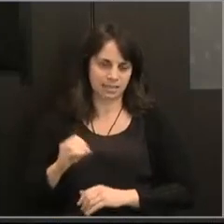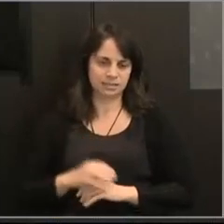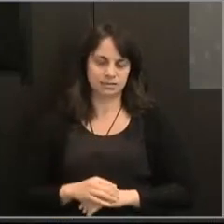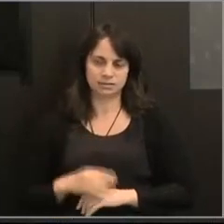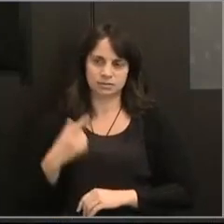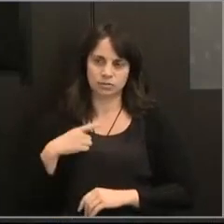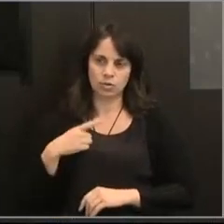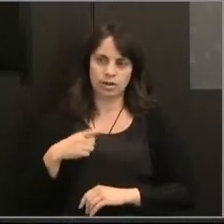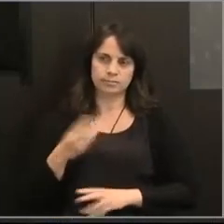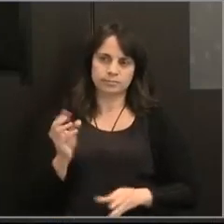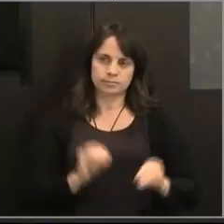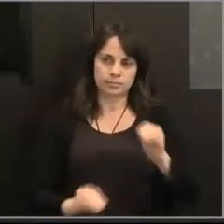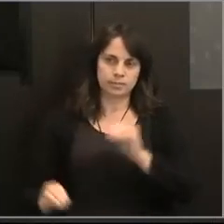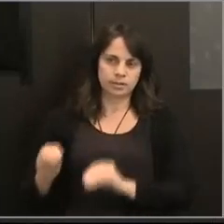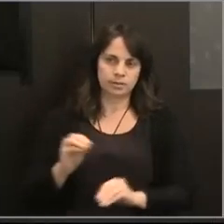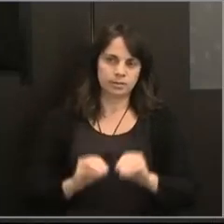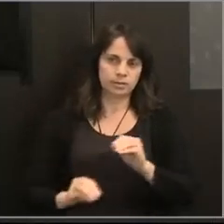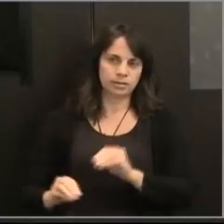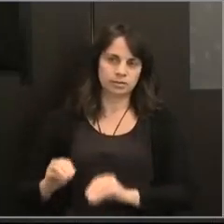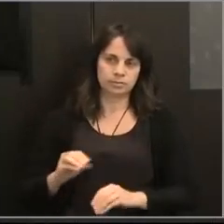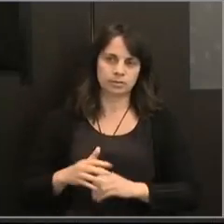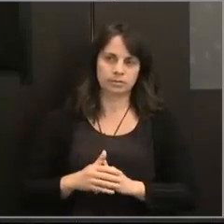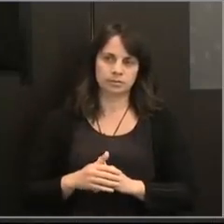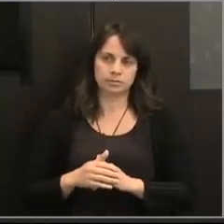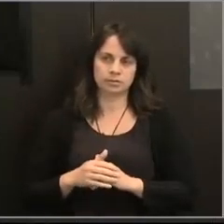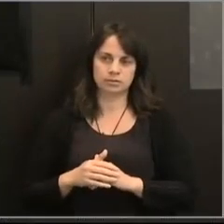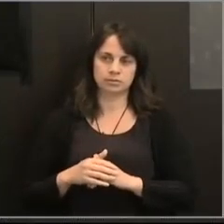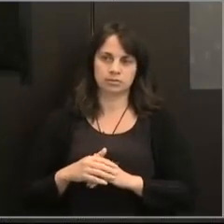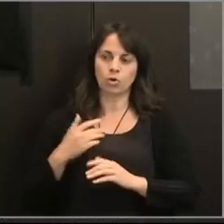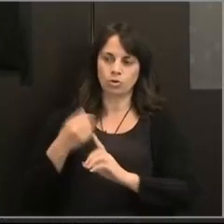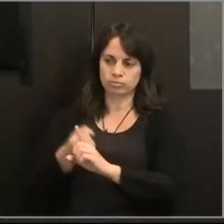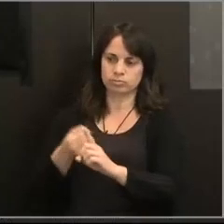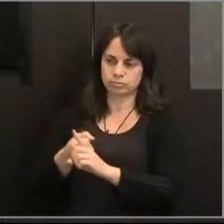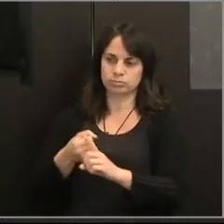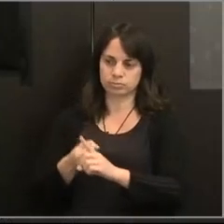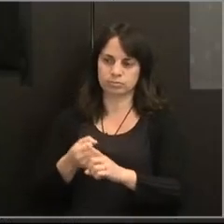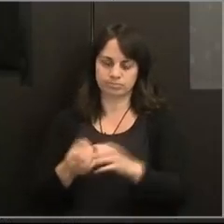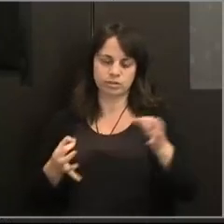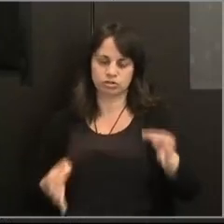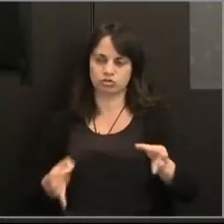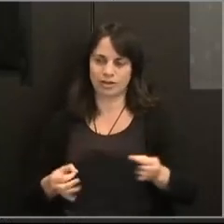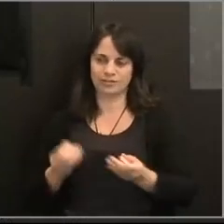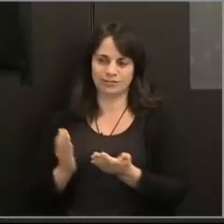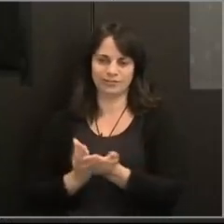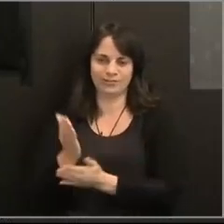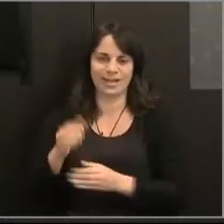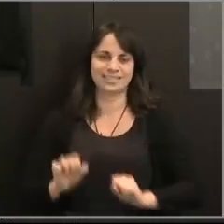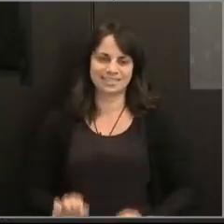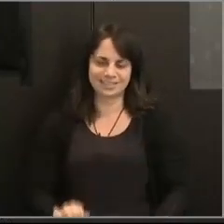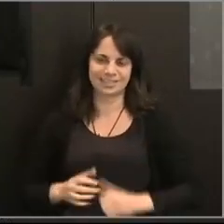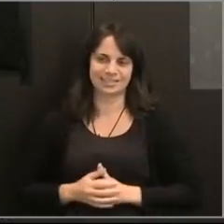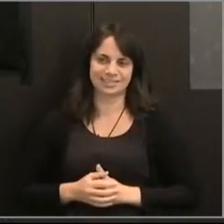rights, particularly given that there were the two international human rights covenants that have been in place for some